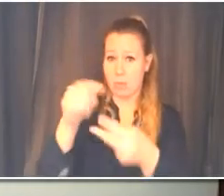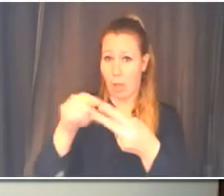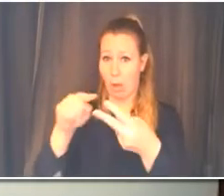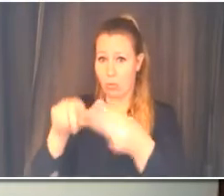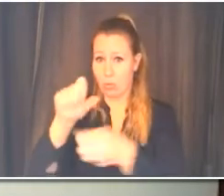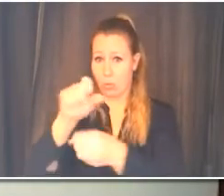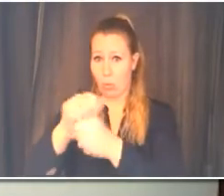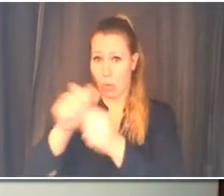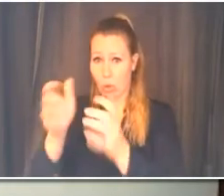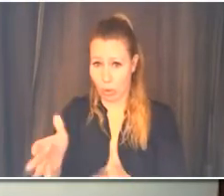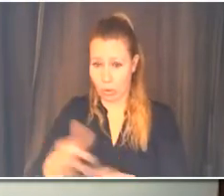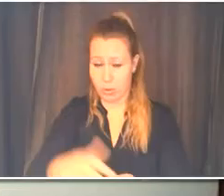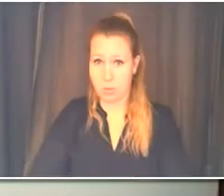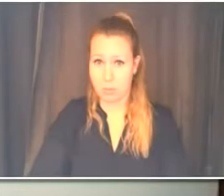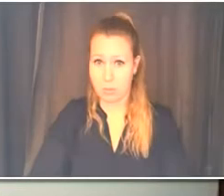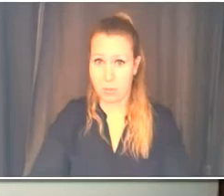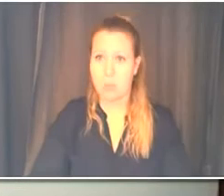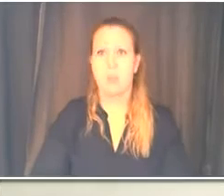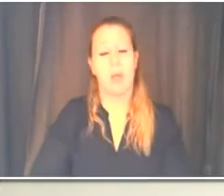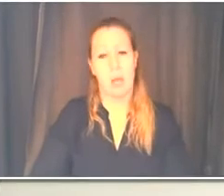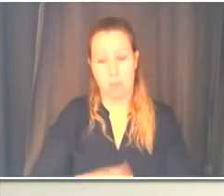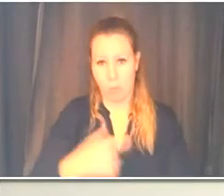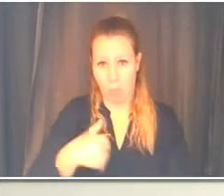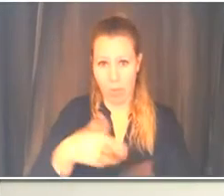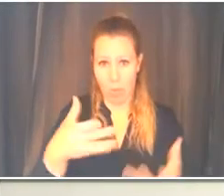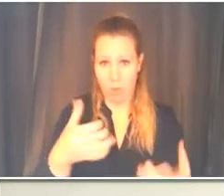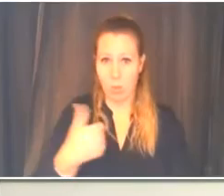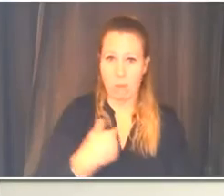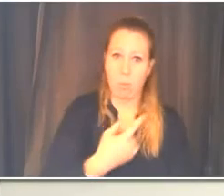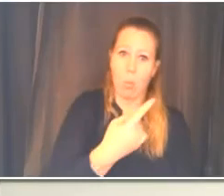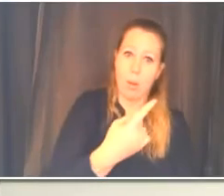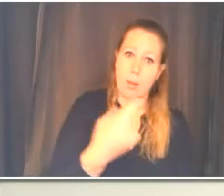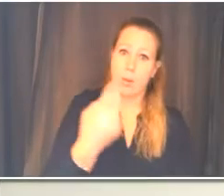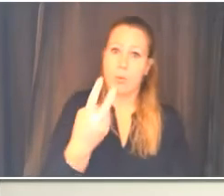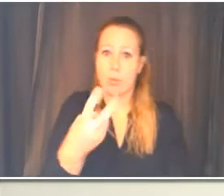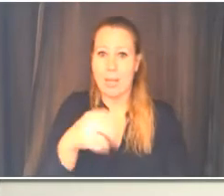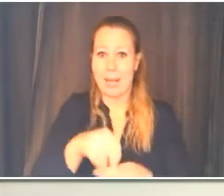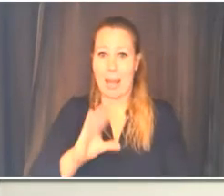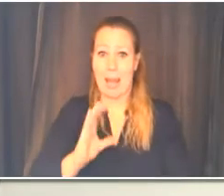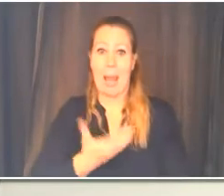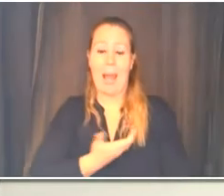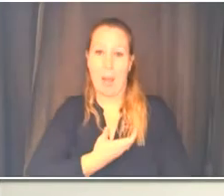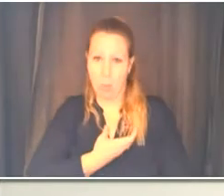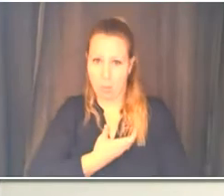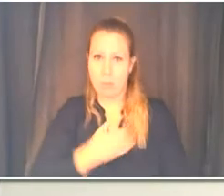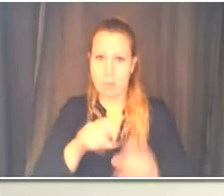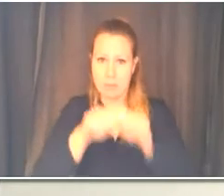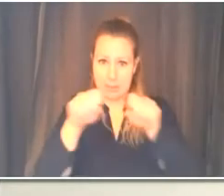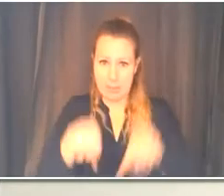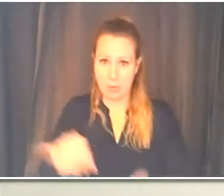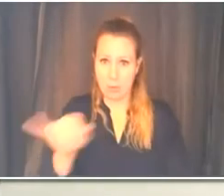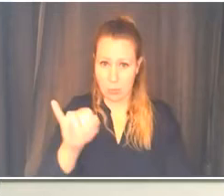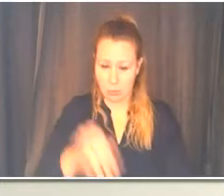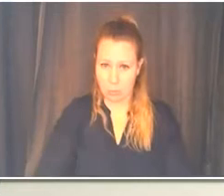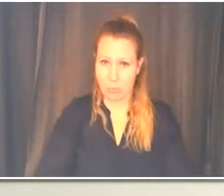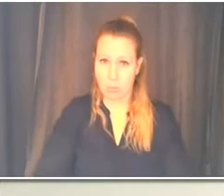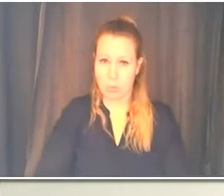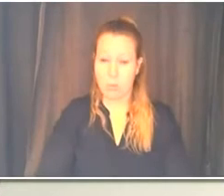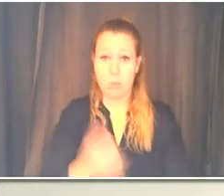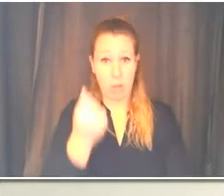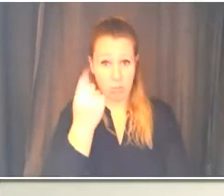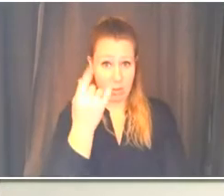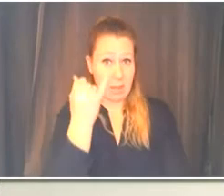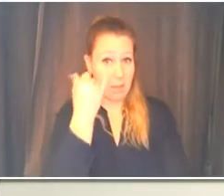kept safe uh so thank thank you deputy chief I mean I I I totally understand what you're saying as it relates